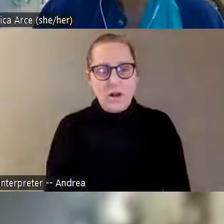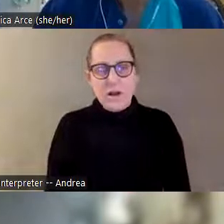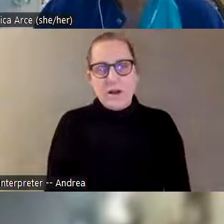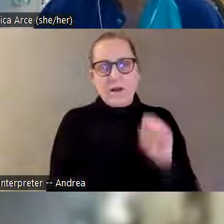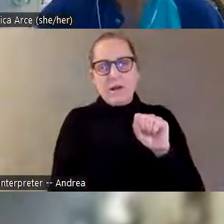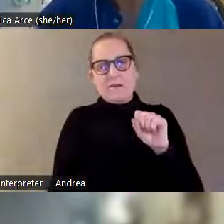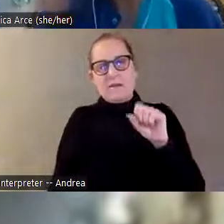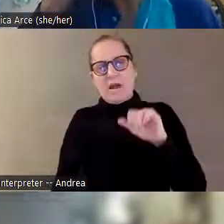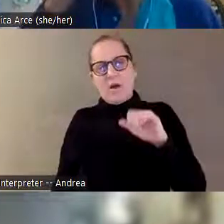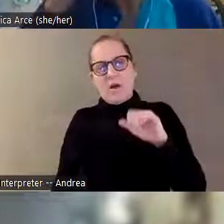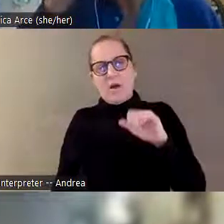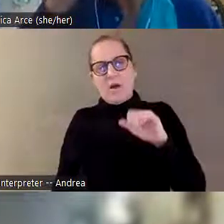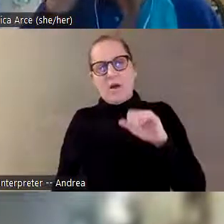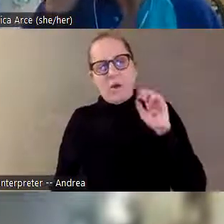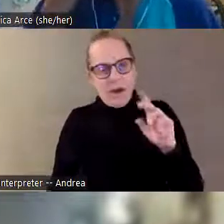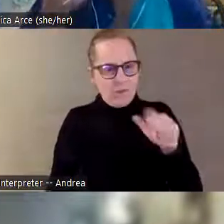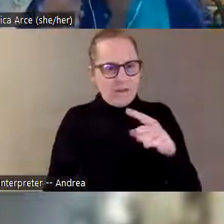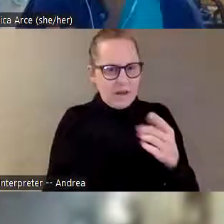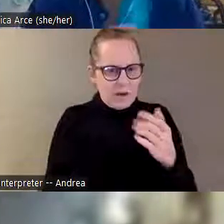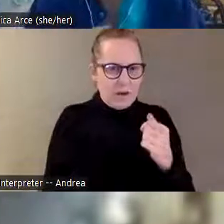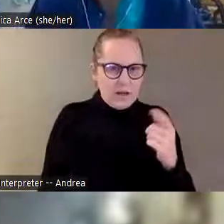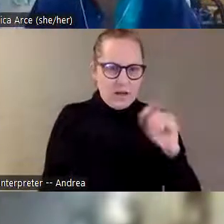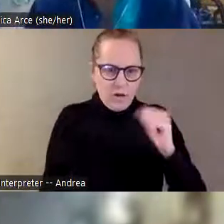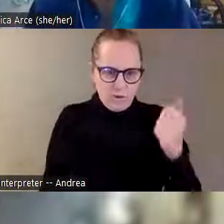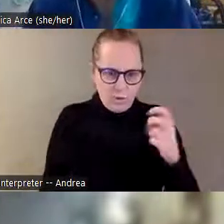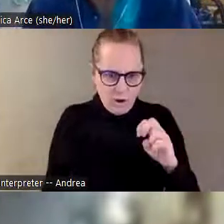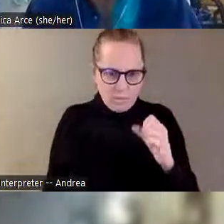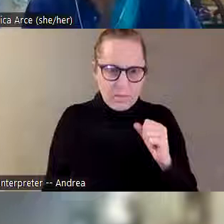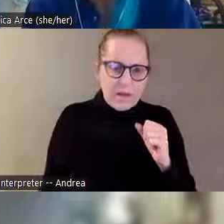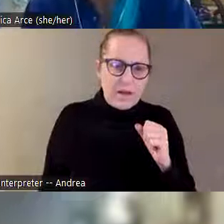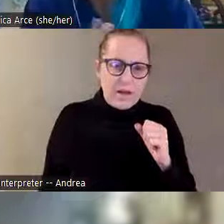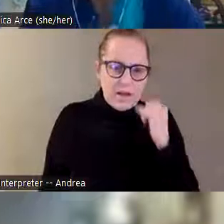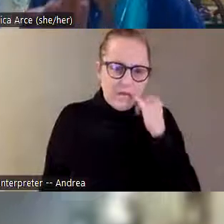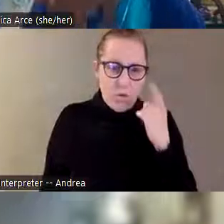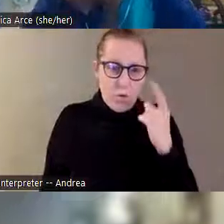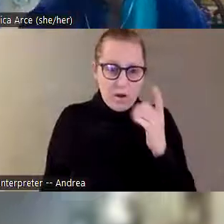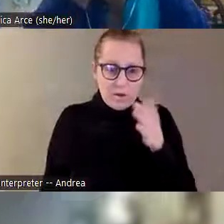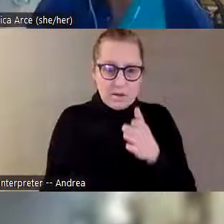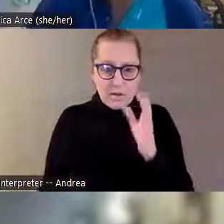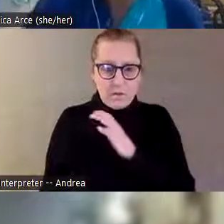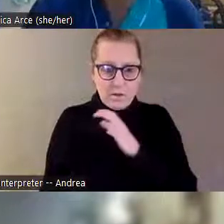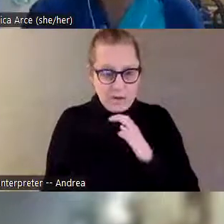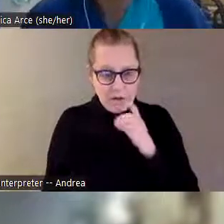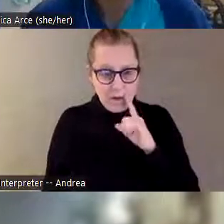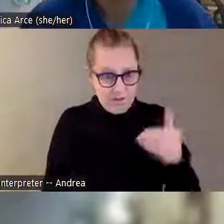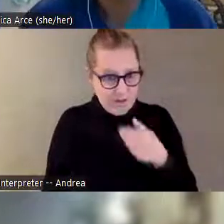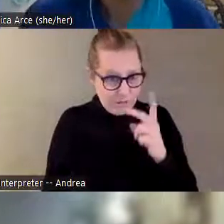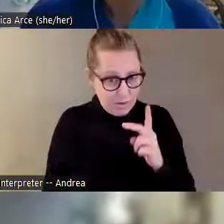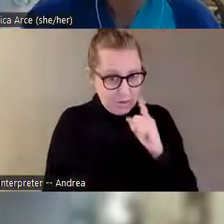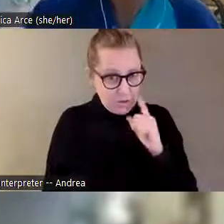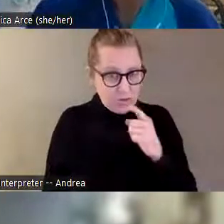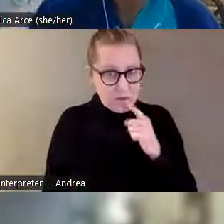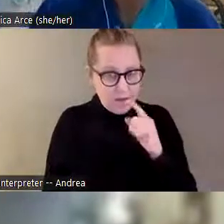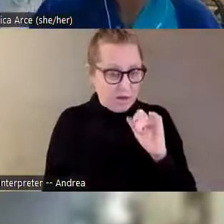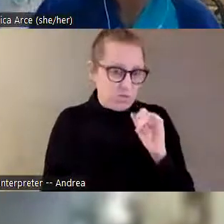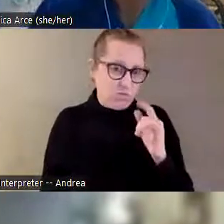That would be okay, but then that comes to the other problem where if one of the subcommittees is inviting people to say to a community engagement